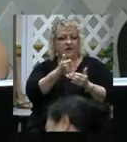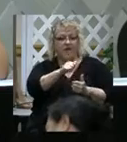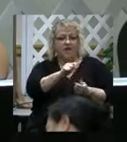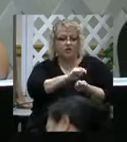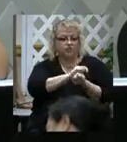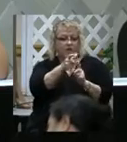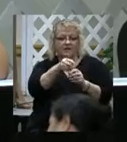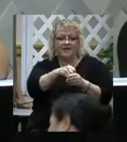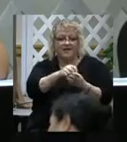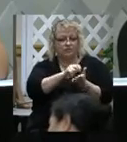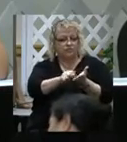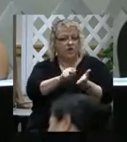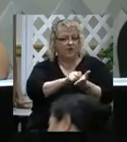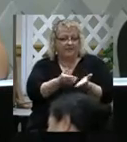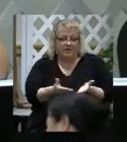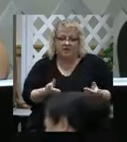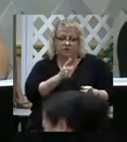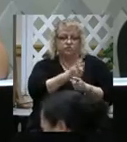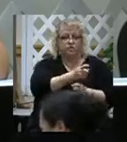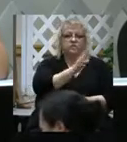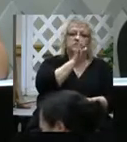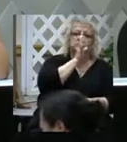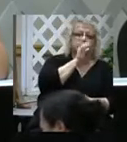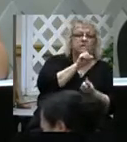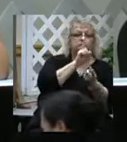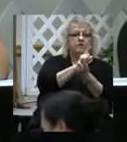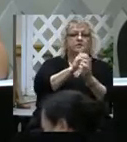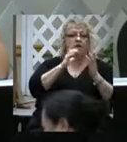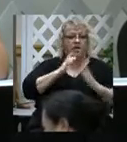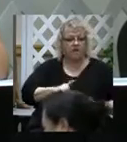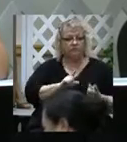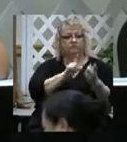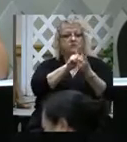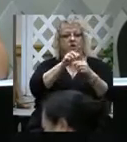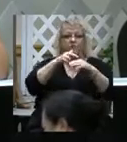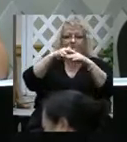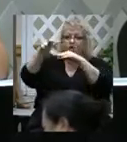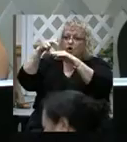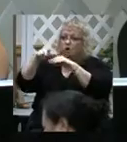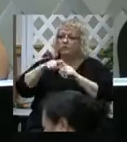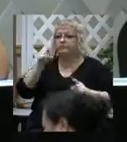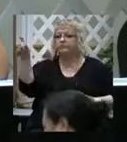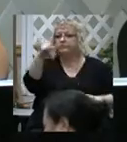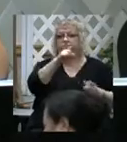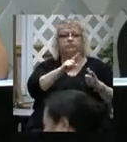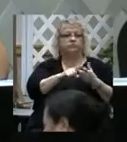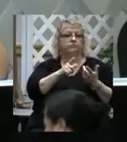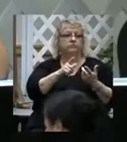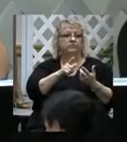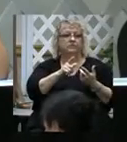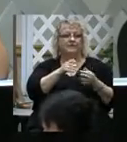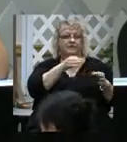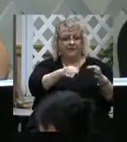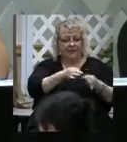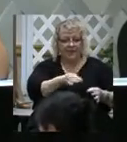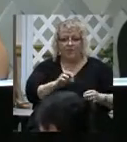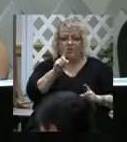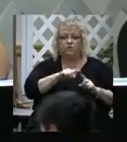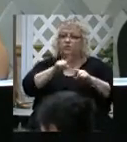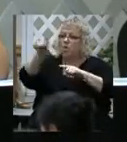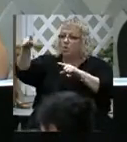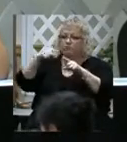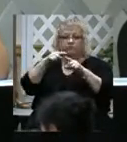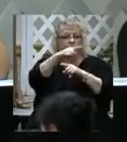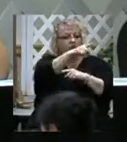to do with written materials. They're basically greeting, they're basically referring, they are explaining where to